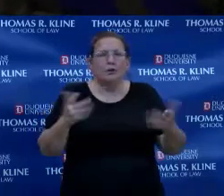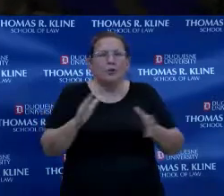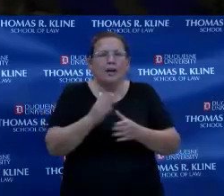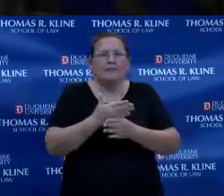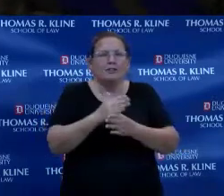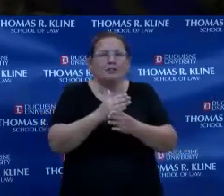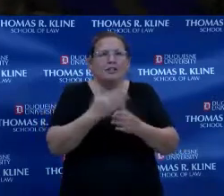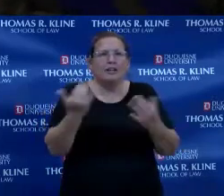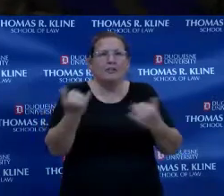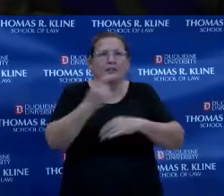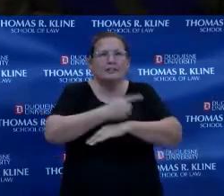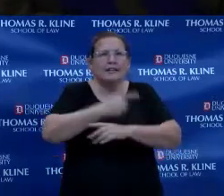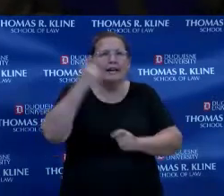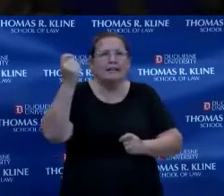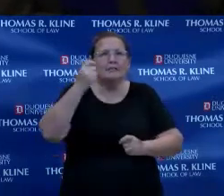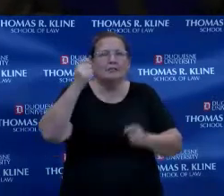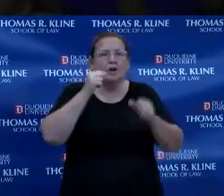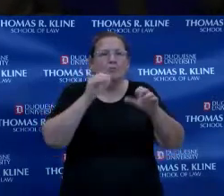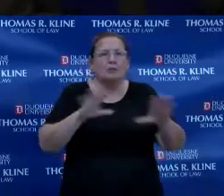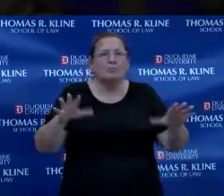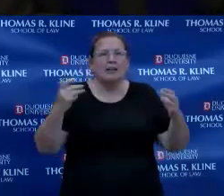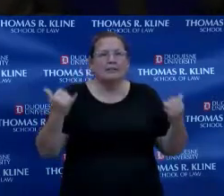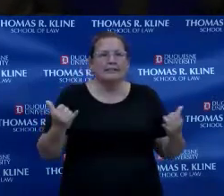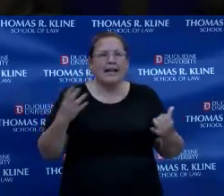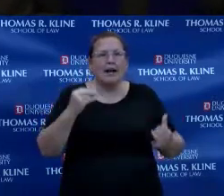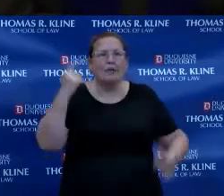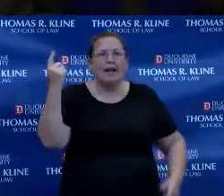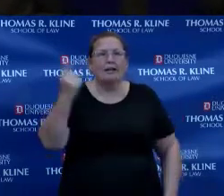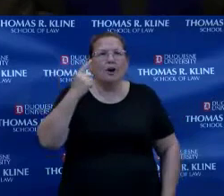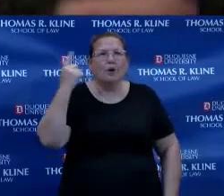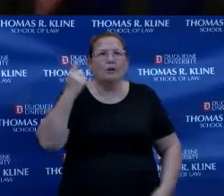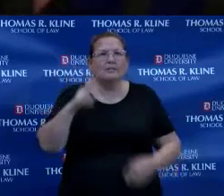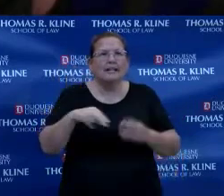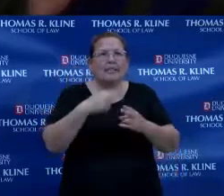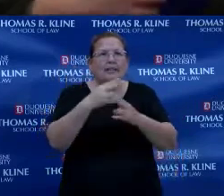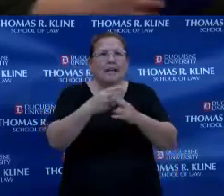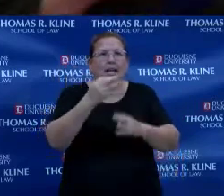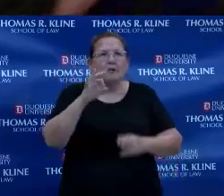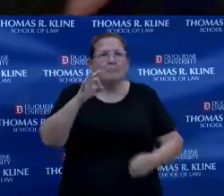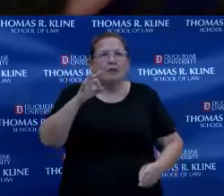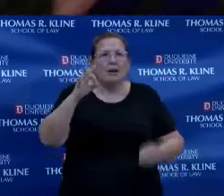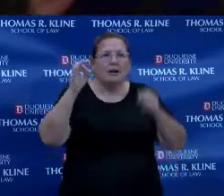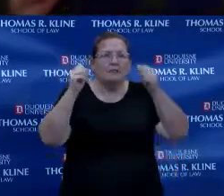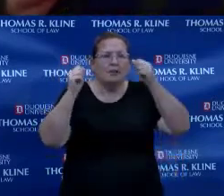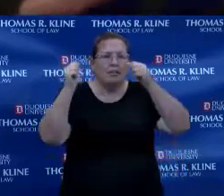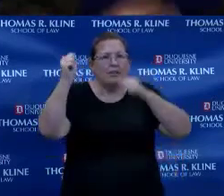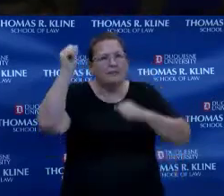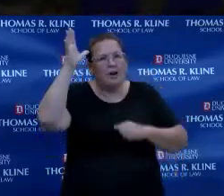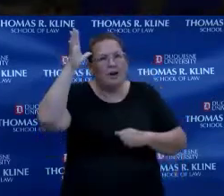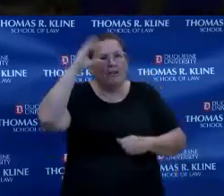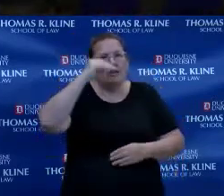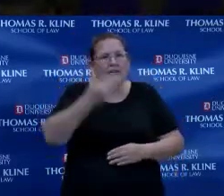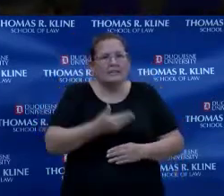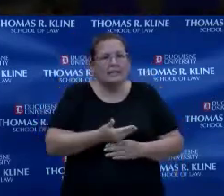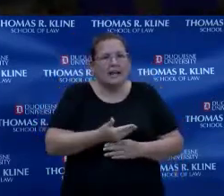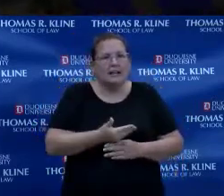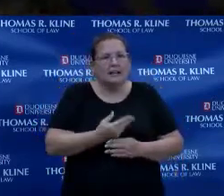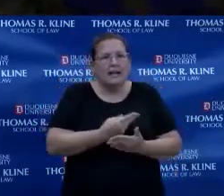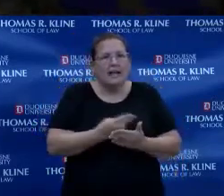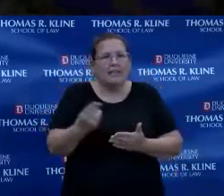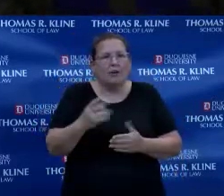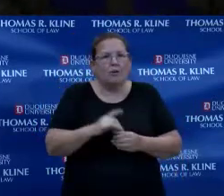celebration, be blessed now and always. In the name of the Father, and the Son, and the Holy